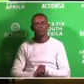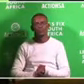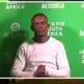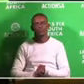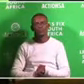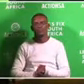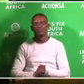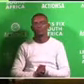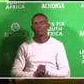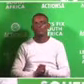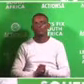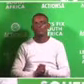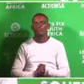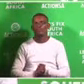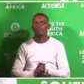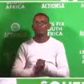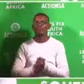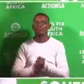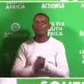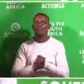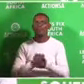And I would really like to really urge